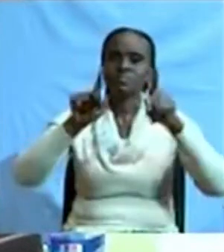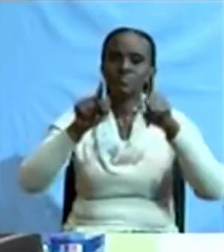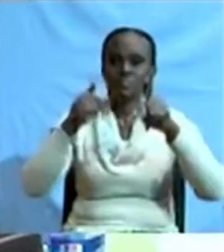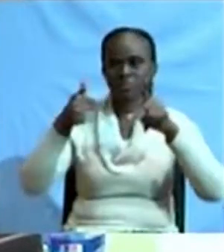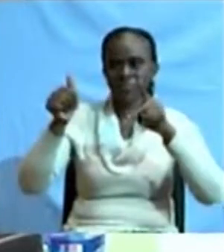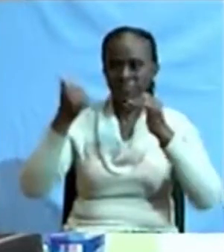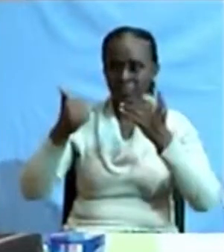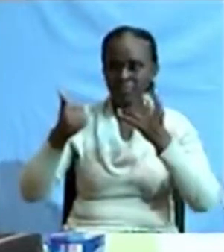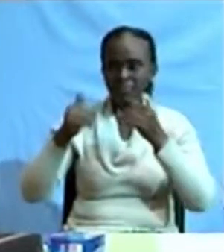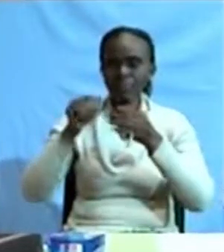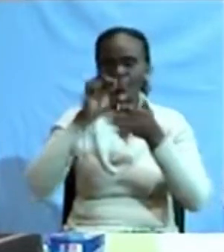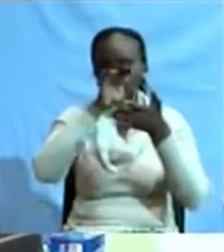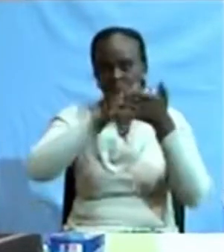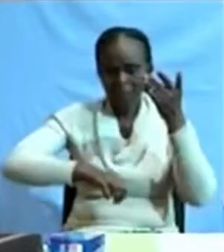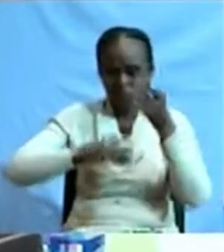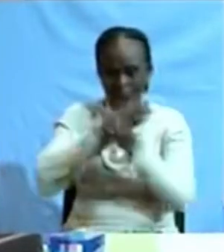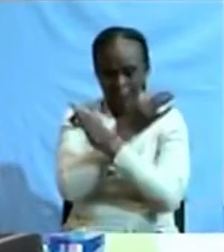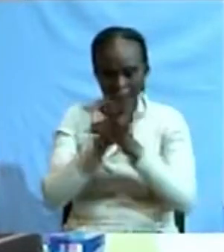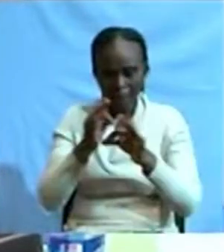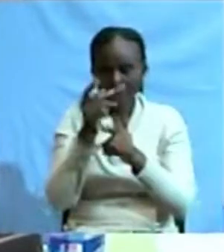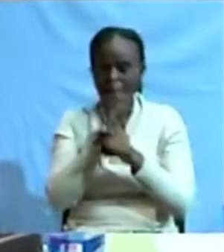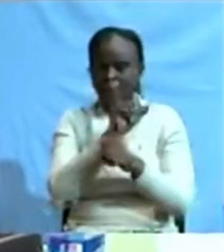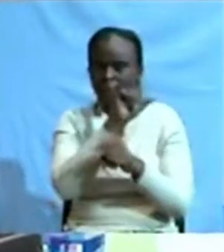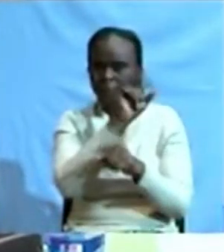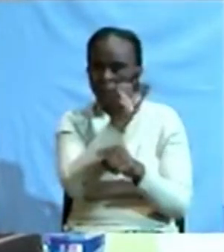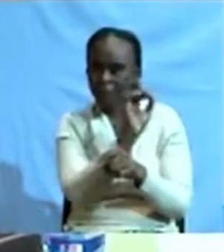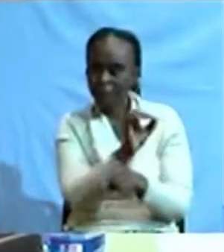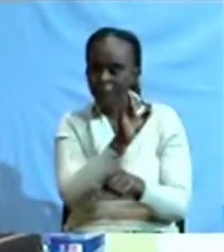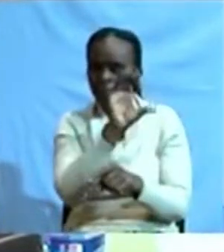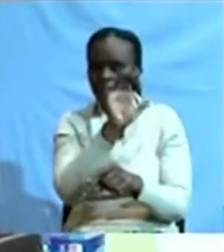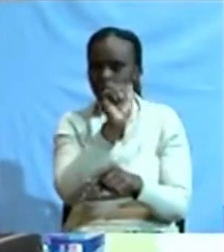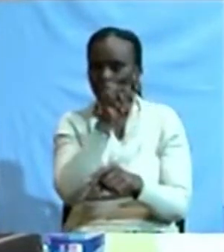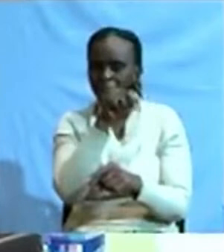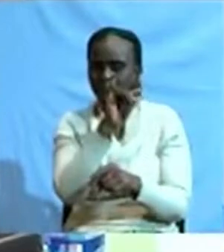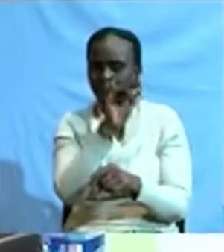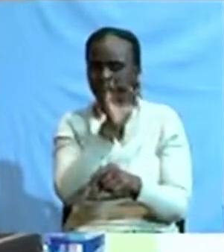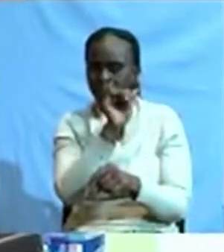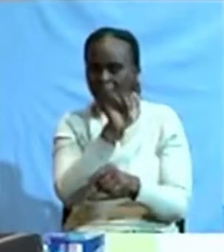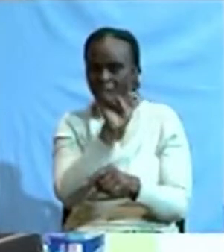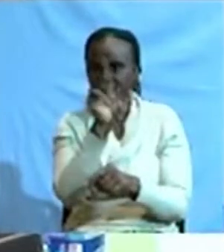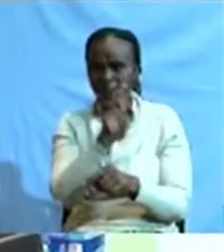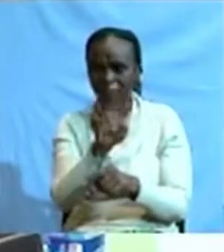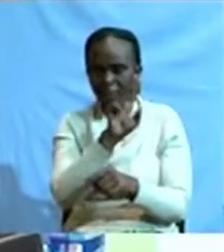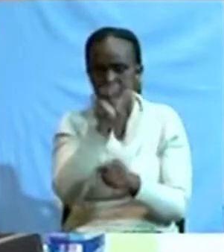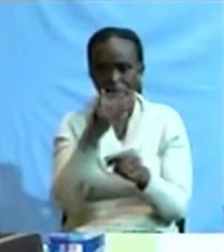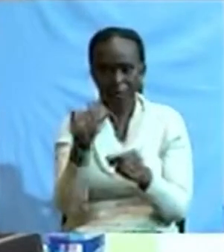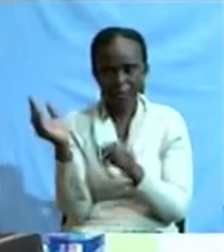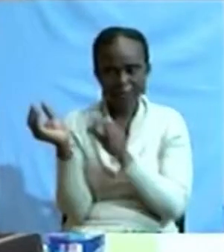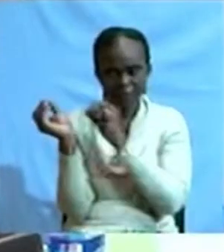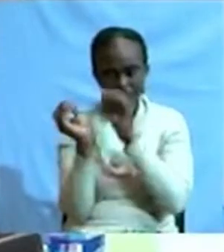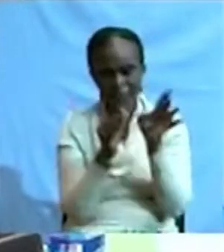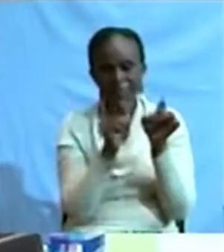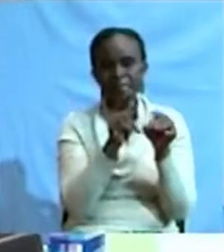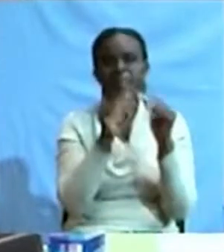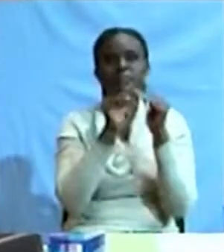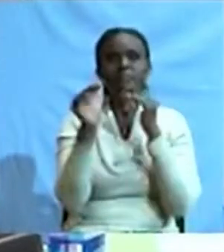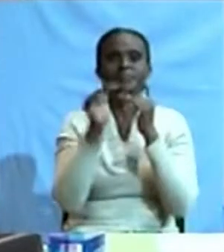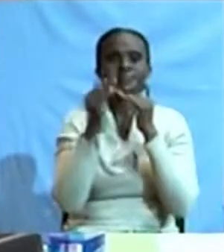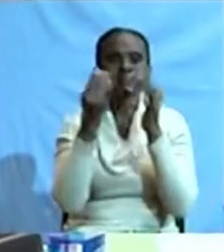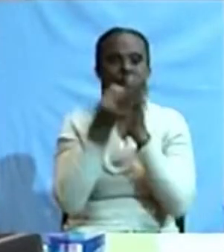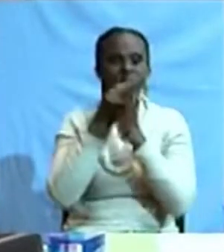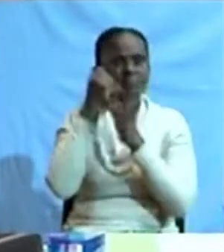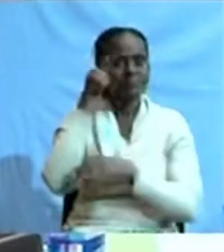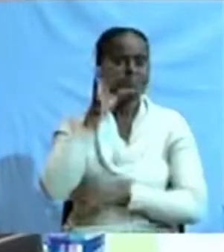that you be exempted from the 20% capital. You should be using everything that comes to local government equalization fund